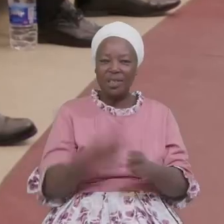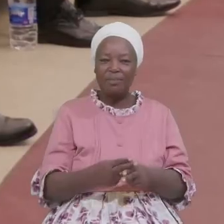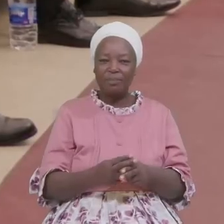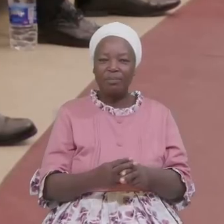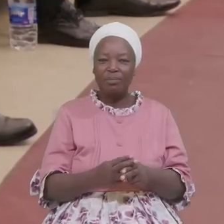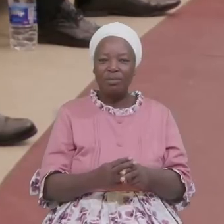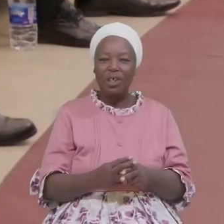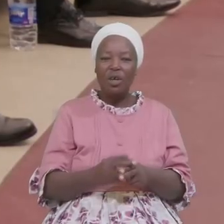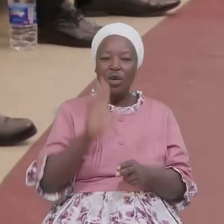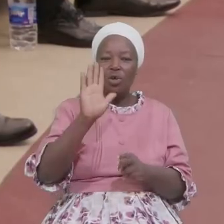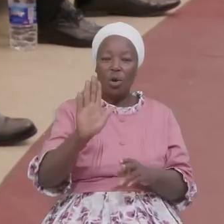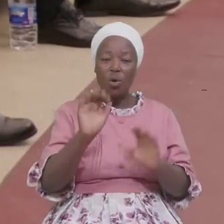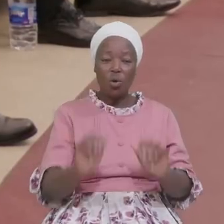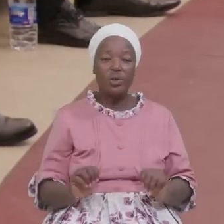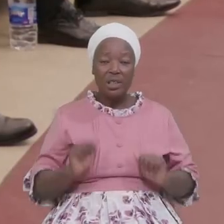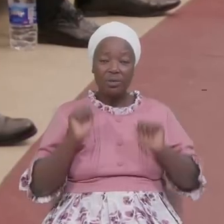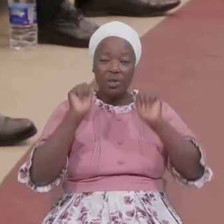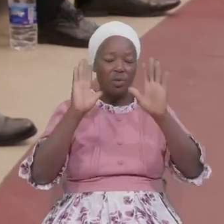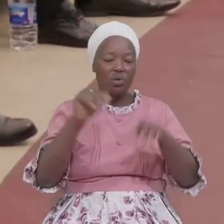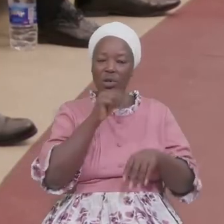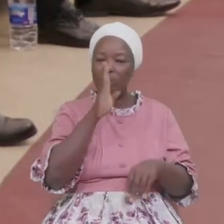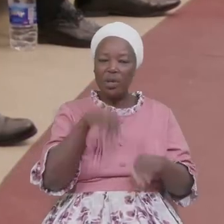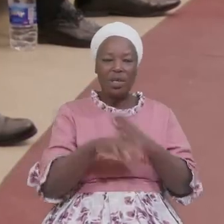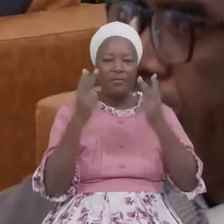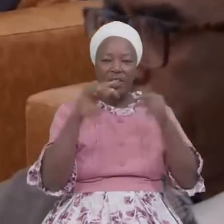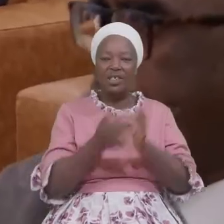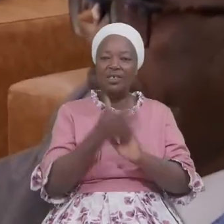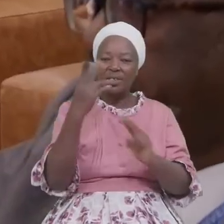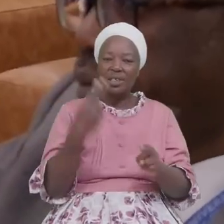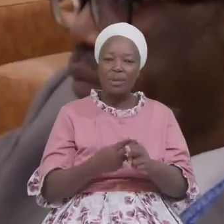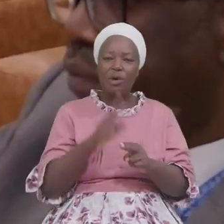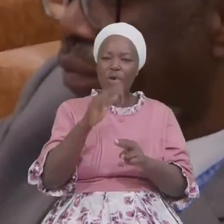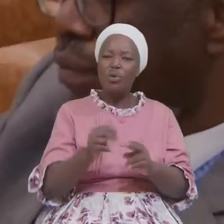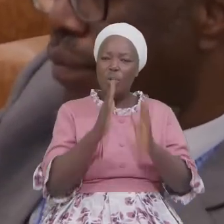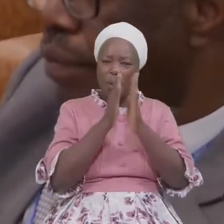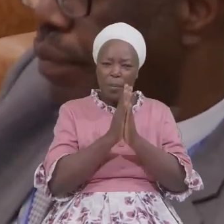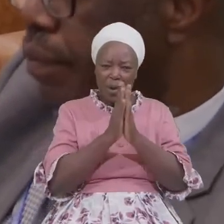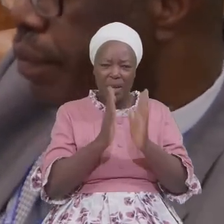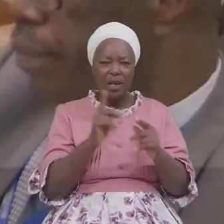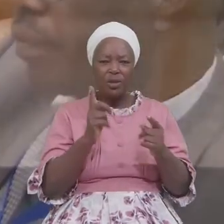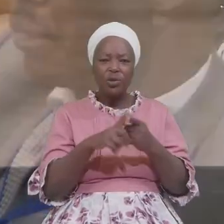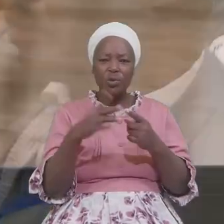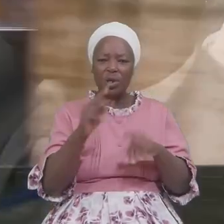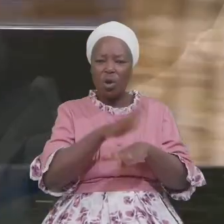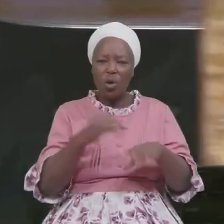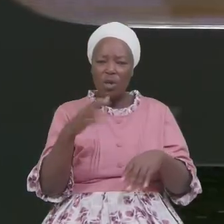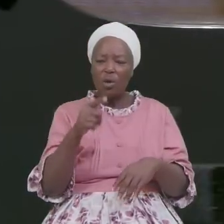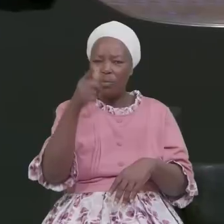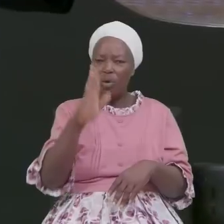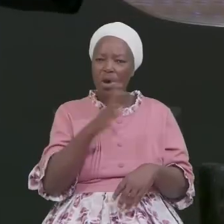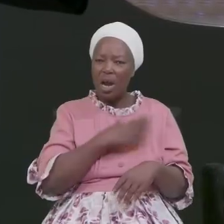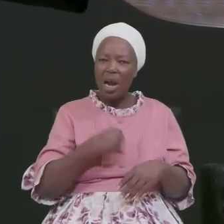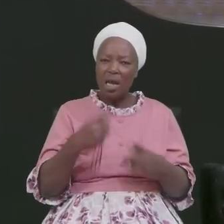Your consecration will not be vain. Your devotion to the calling of God and